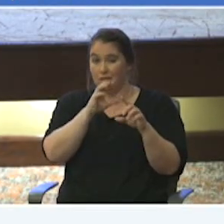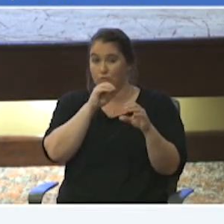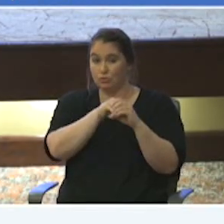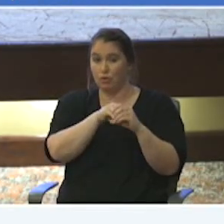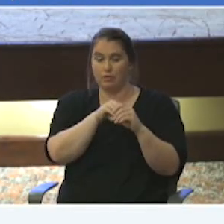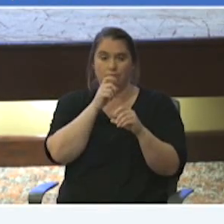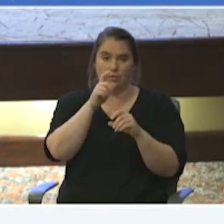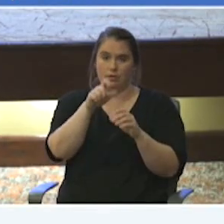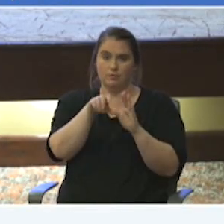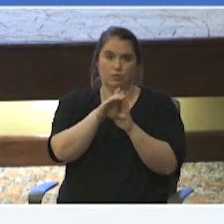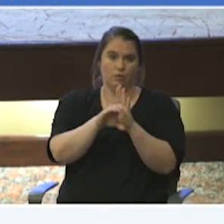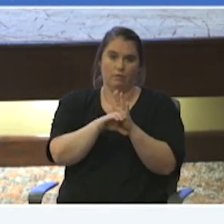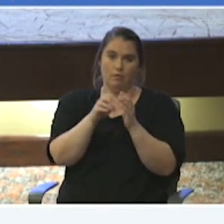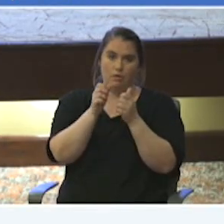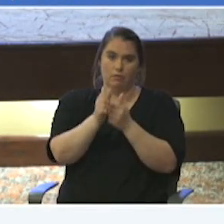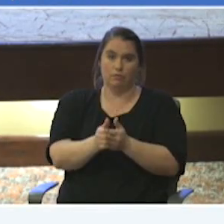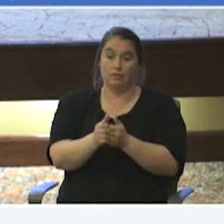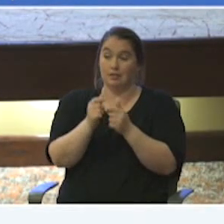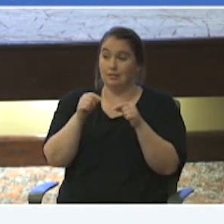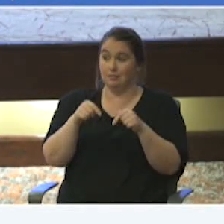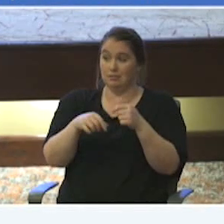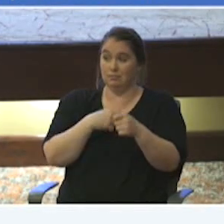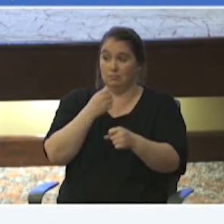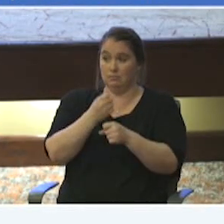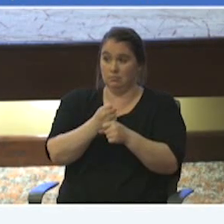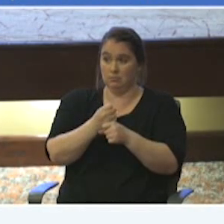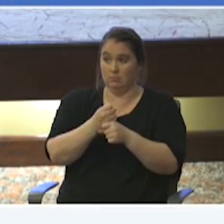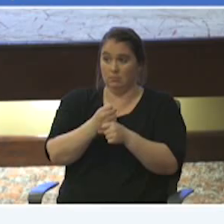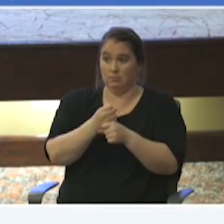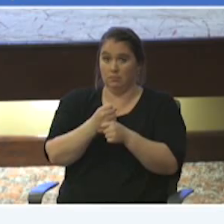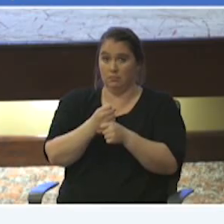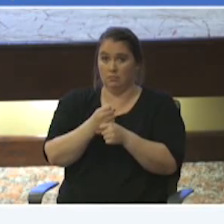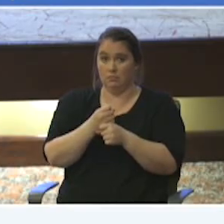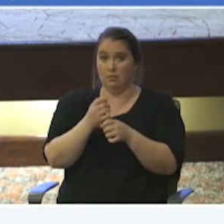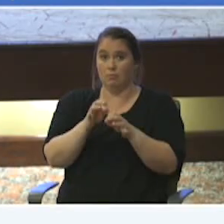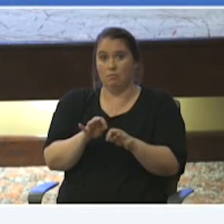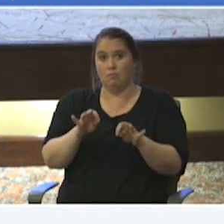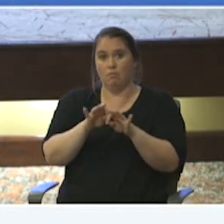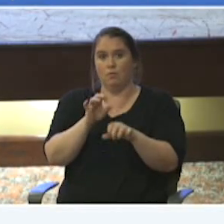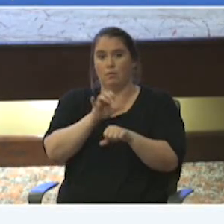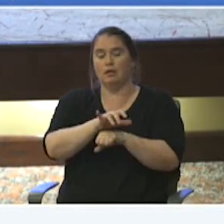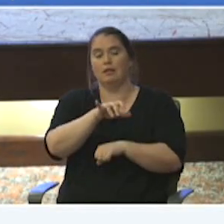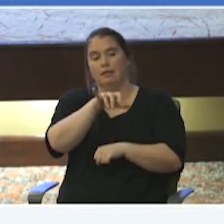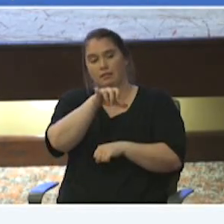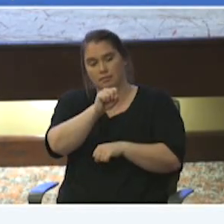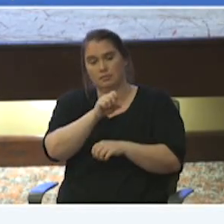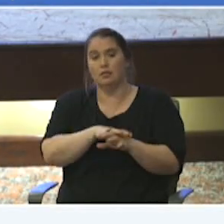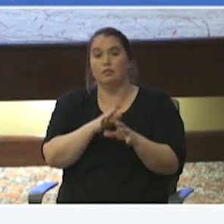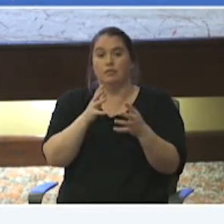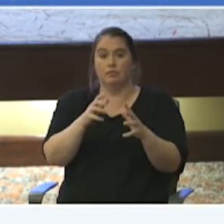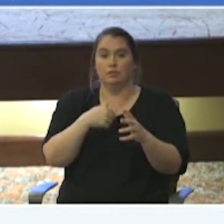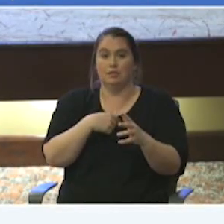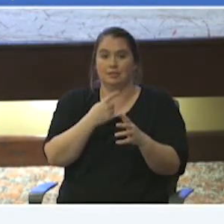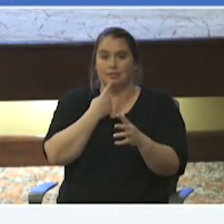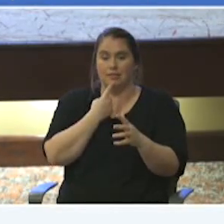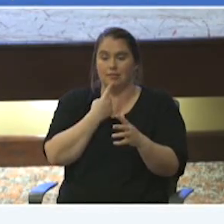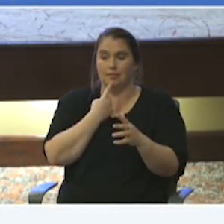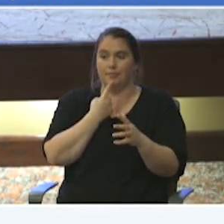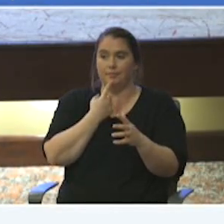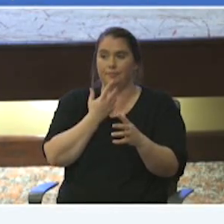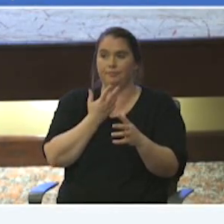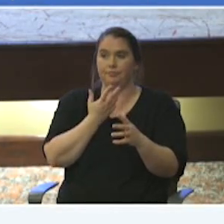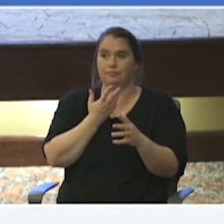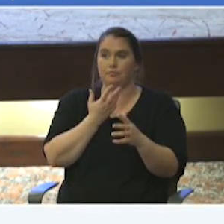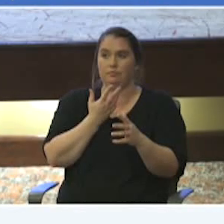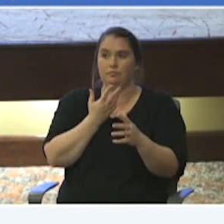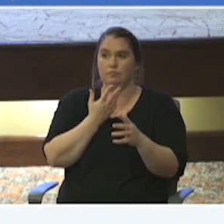this was in the informal report last meeting. That's right. I had that one all marked up, and I said, yeah, it should be shall. I'm sorry, it